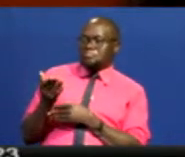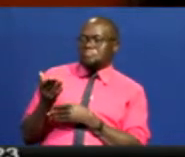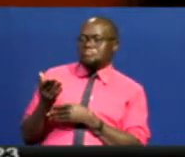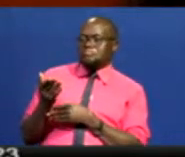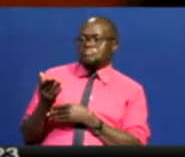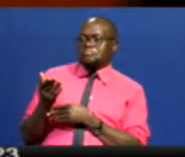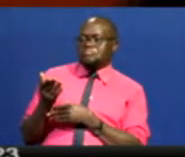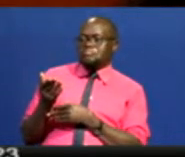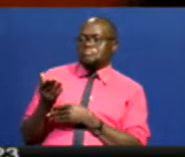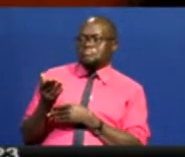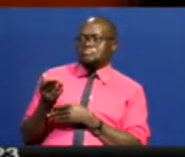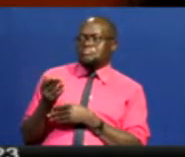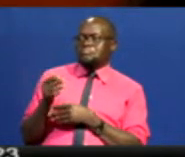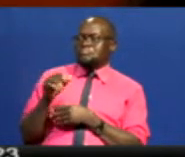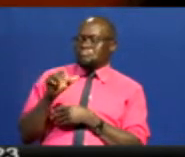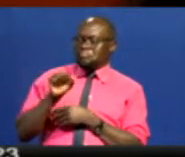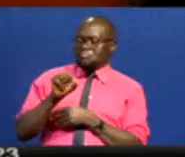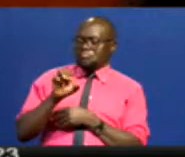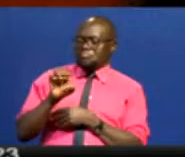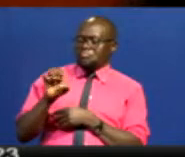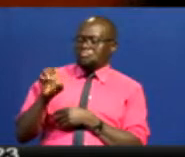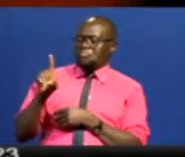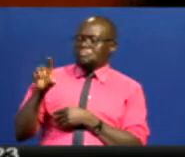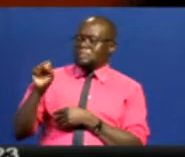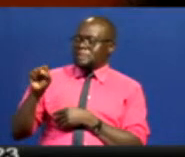that seeds are supplied